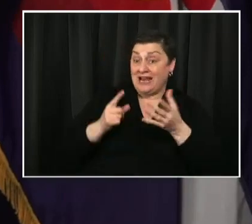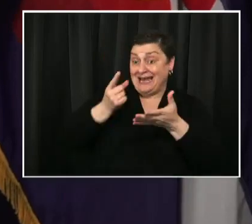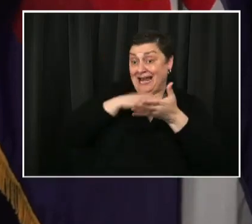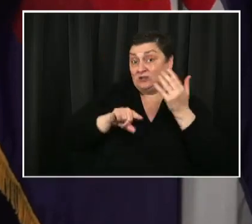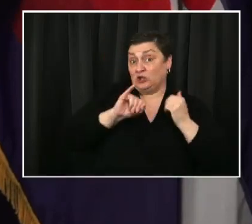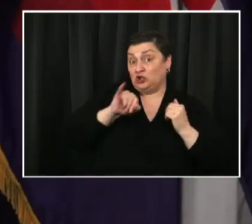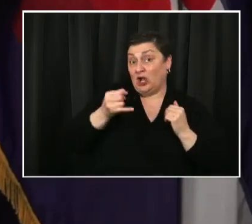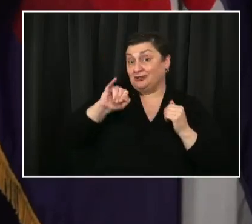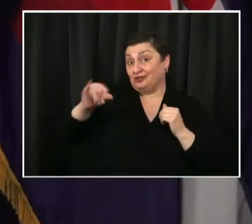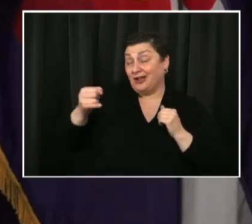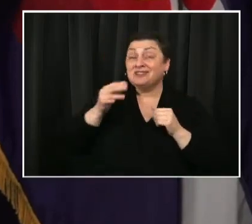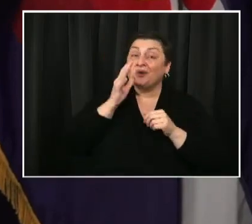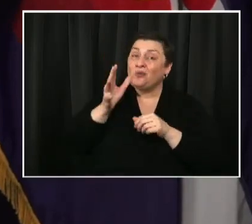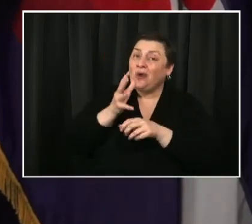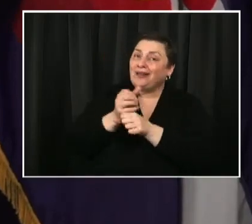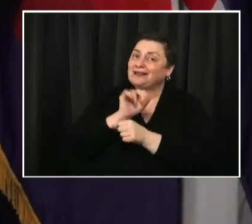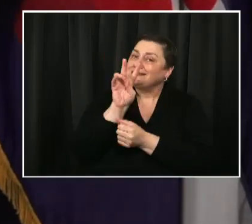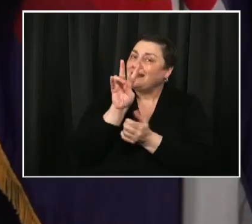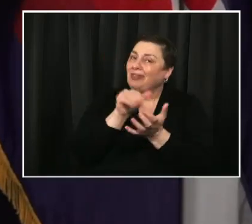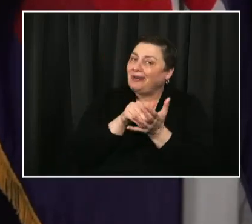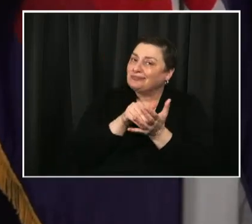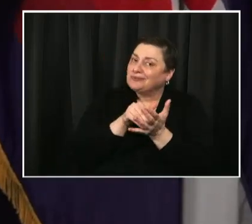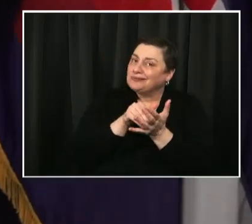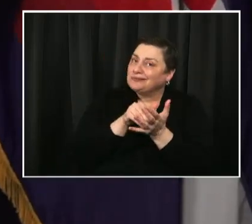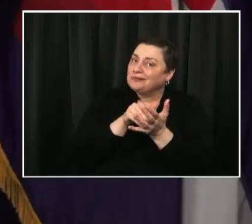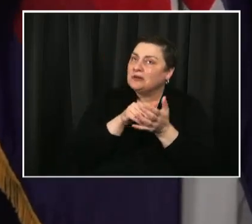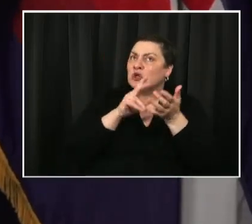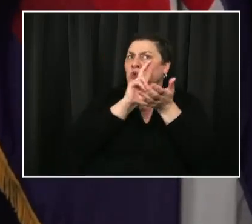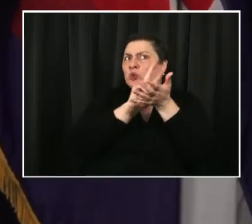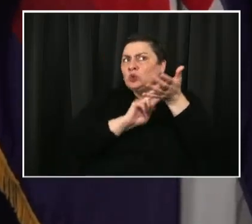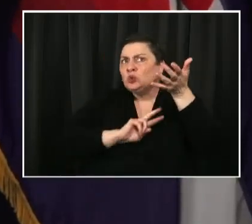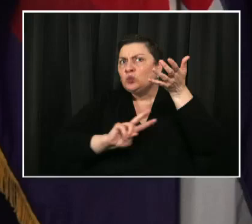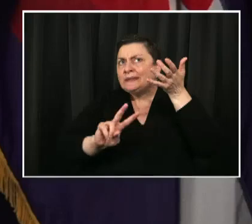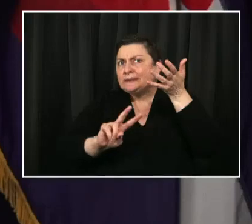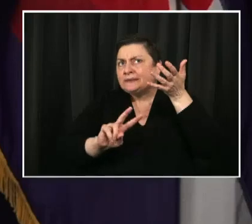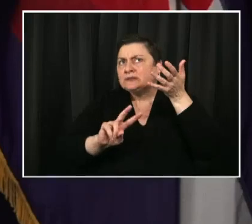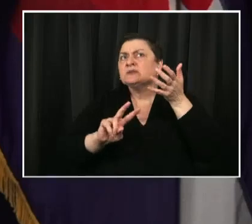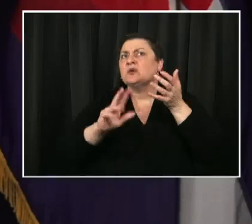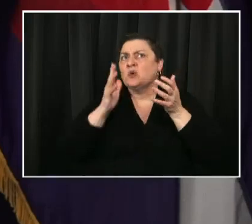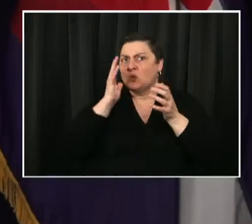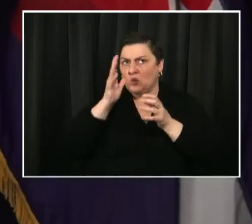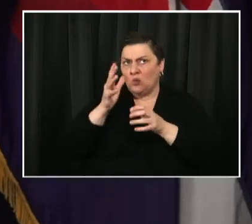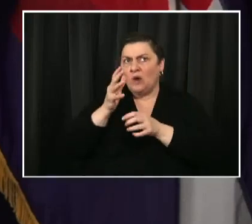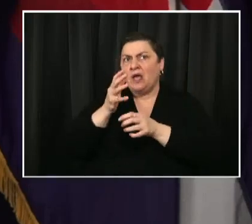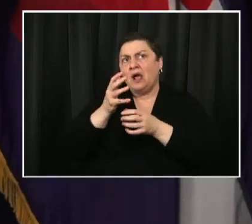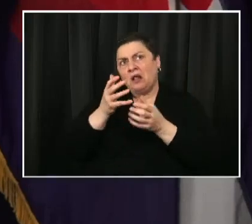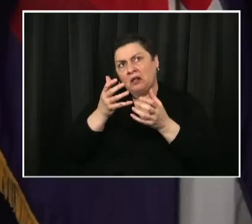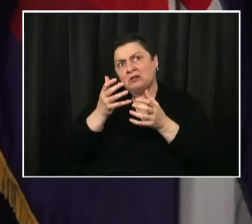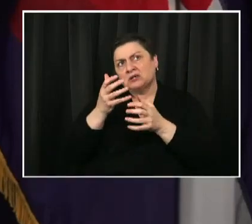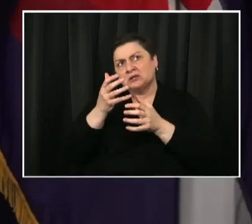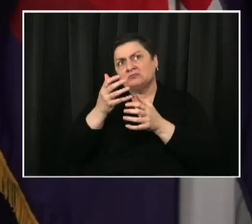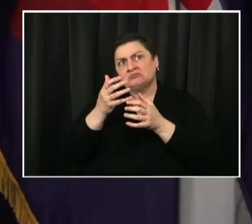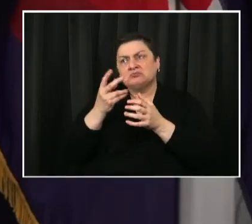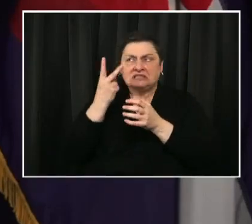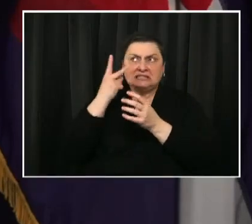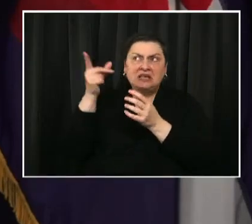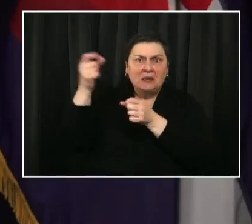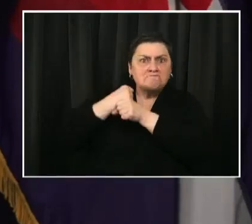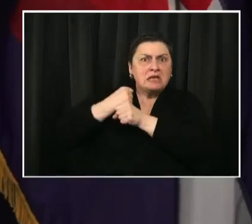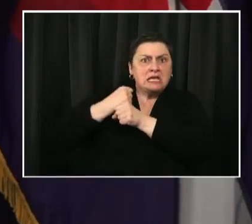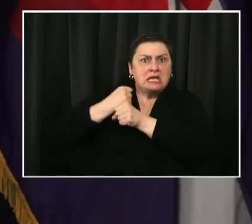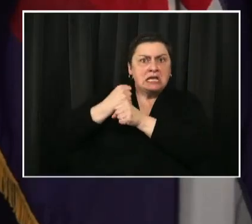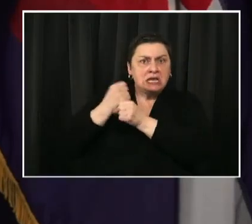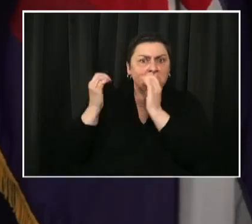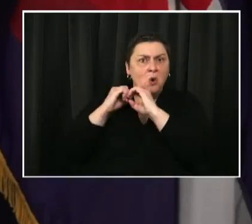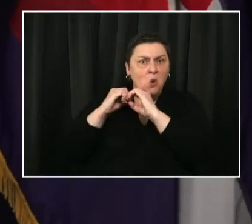about 7,000 for Colorado. The week after next is when we anticipate significant increases in quantity. The